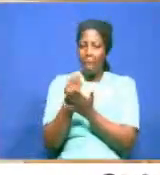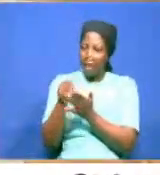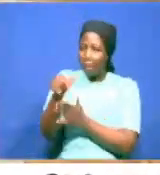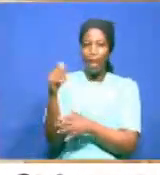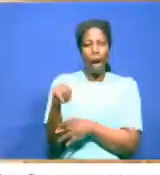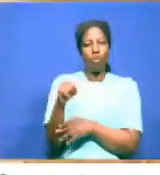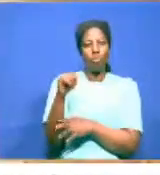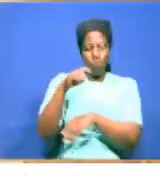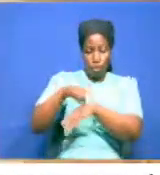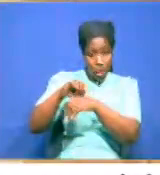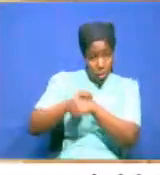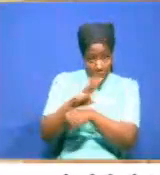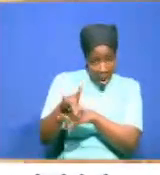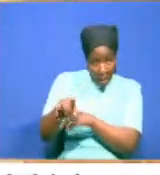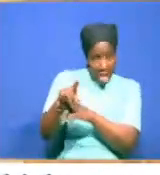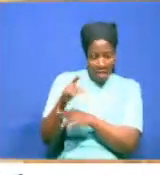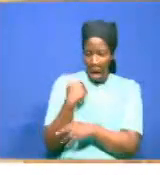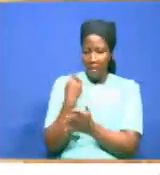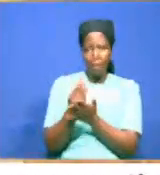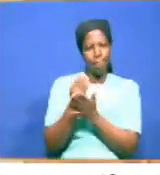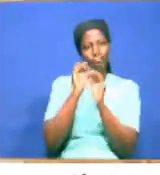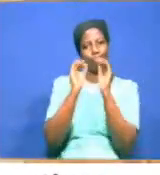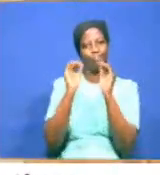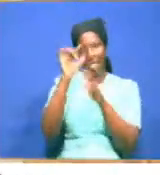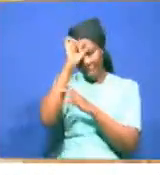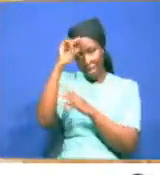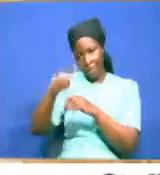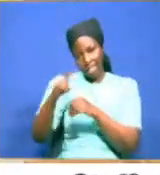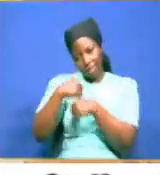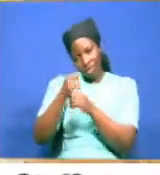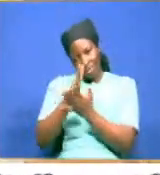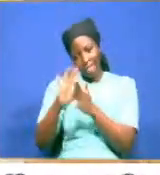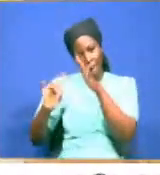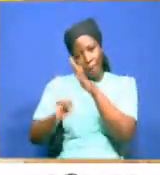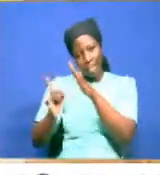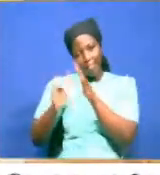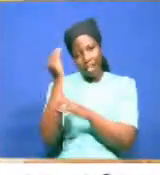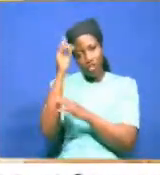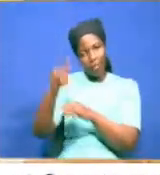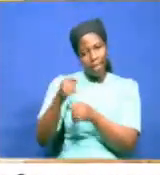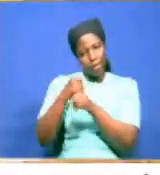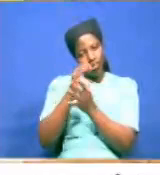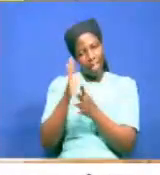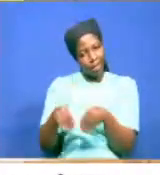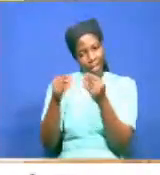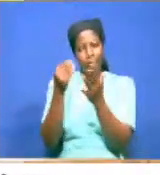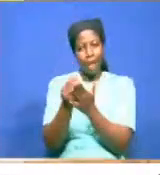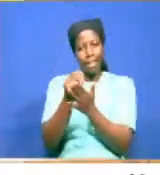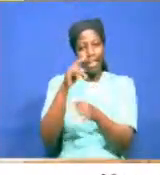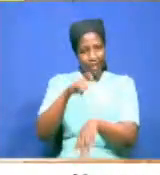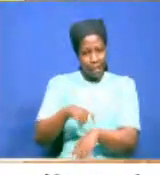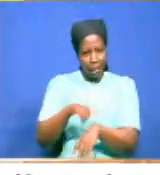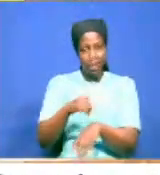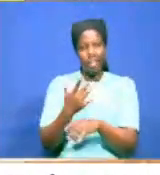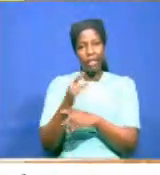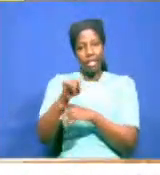time, there's no money. So the government needs to ensure, the Ministry of Education needs to ensure mm-hmm. that it releases money, even during this COVID time, so